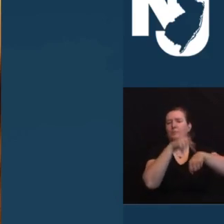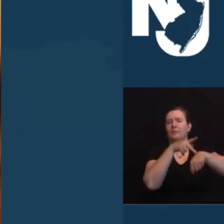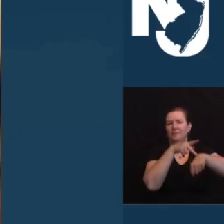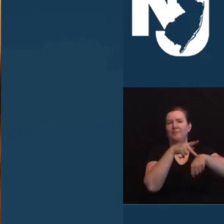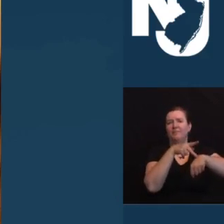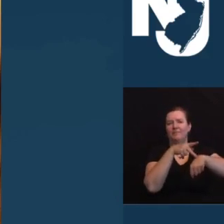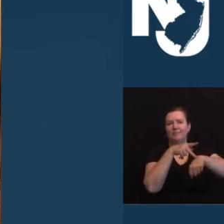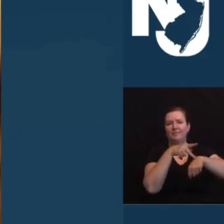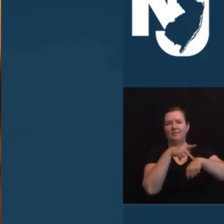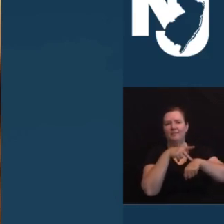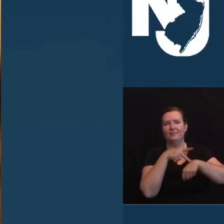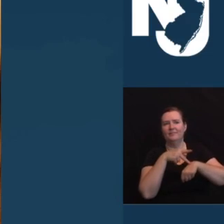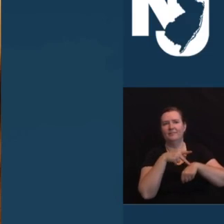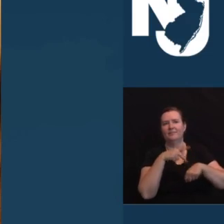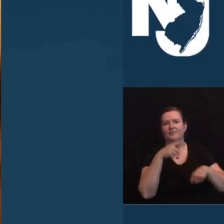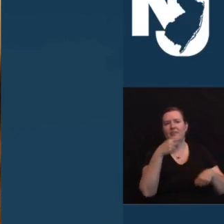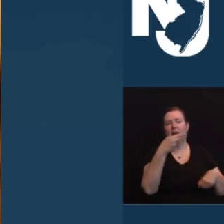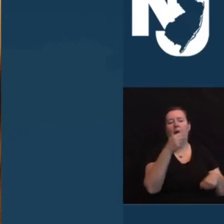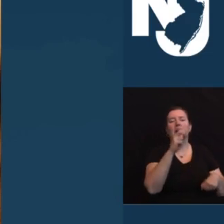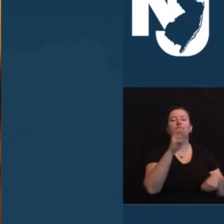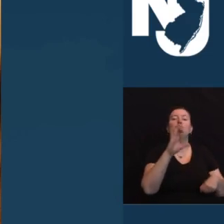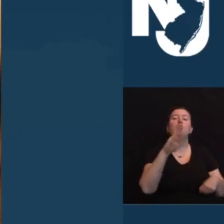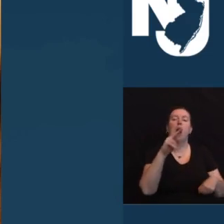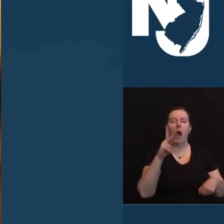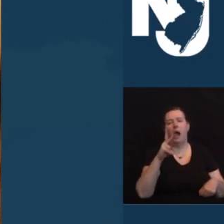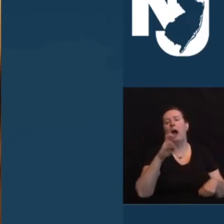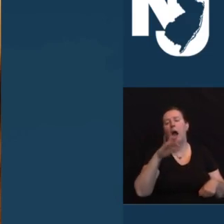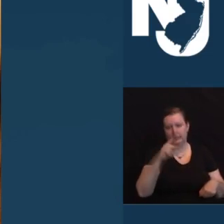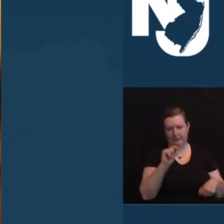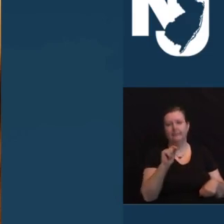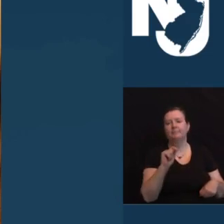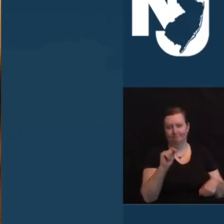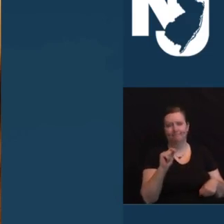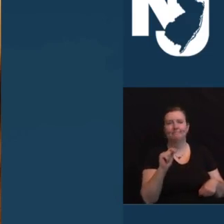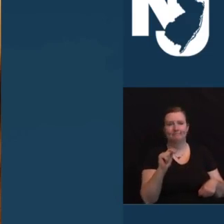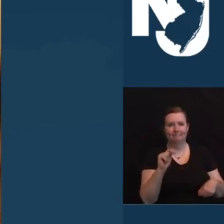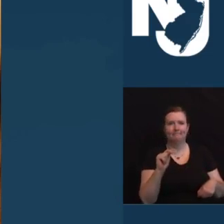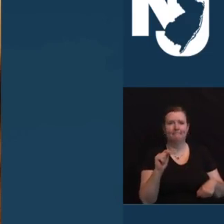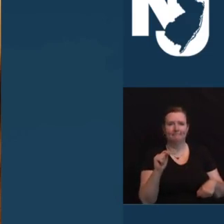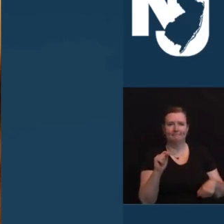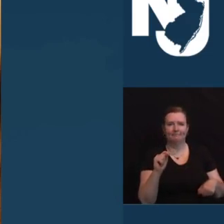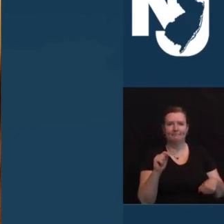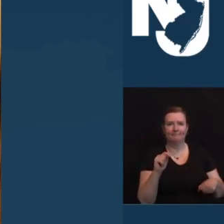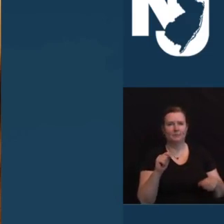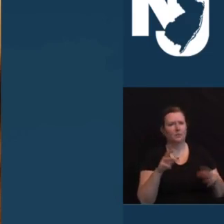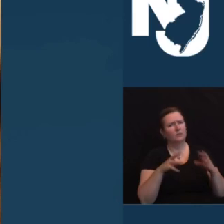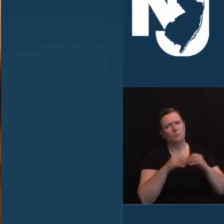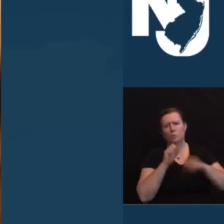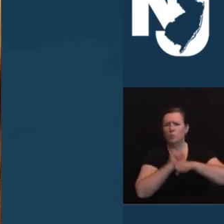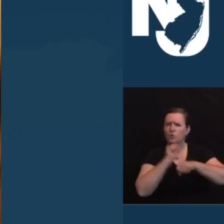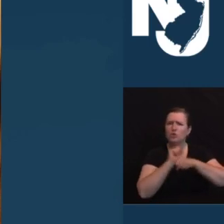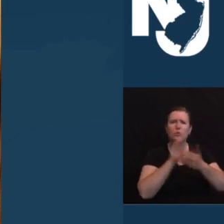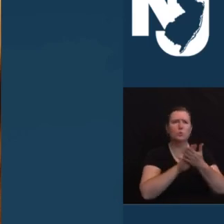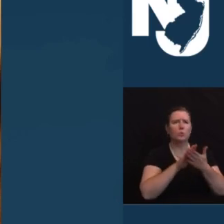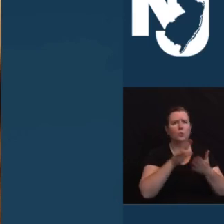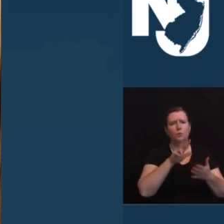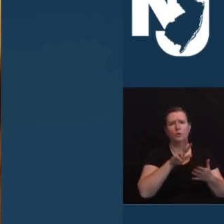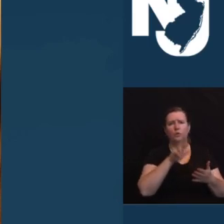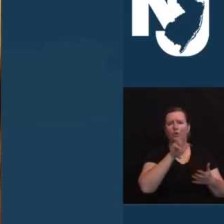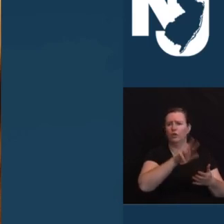and finally, superintendent of schools for Hasbrook Heights. In all, a 33-year career. He was literally